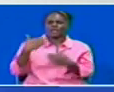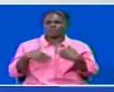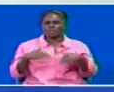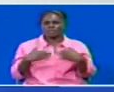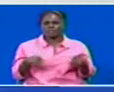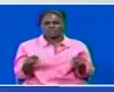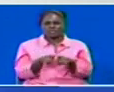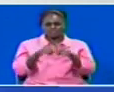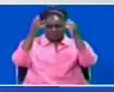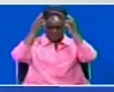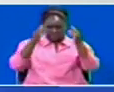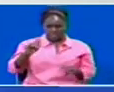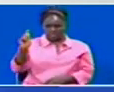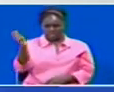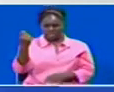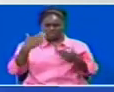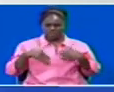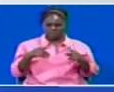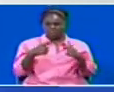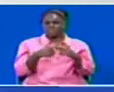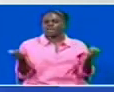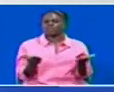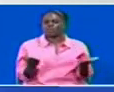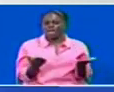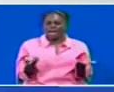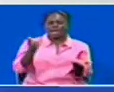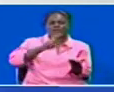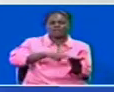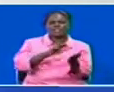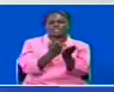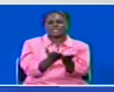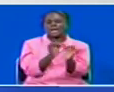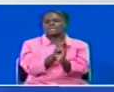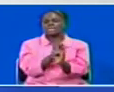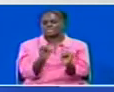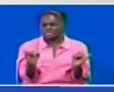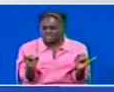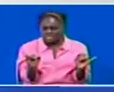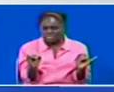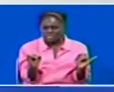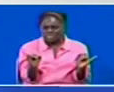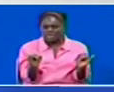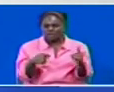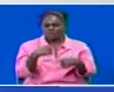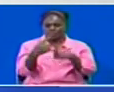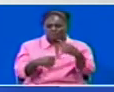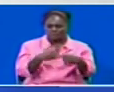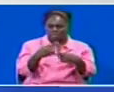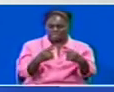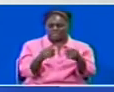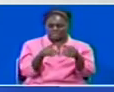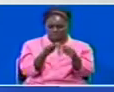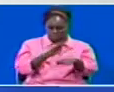the decision that Kenyans make. And the starting point is a register that is clean and a process that has